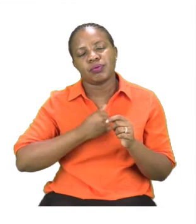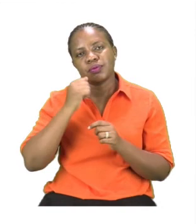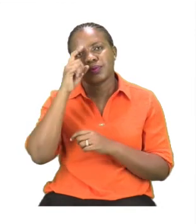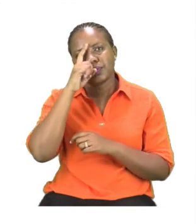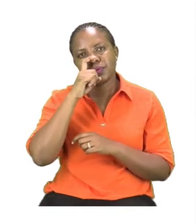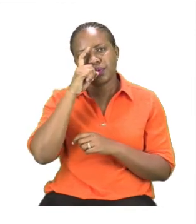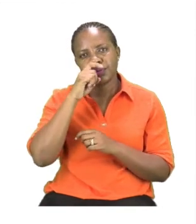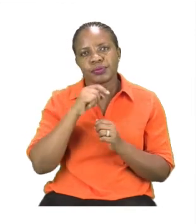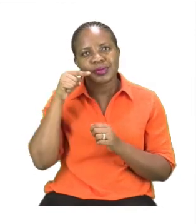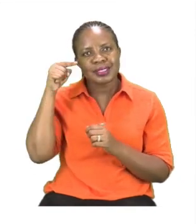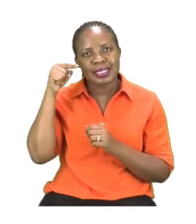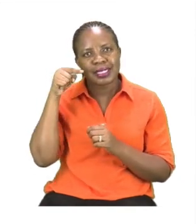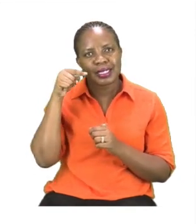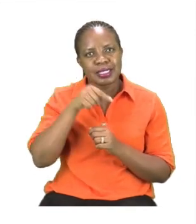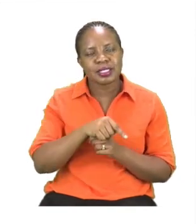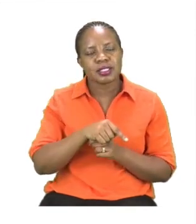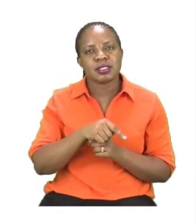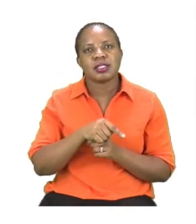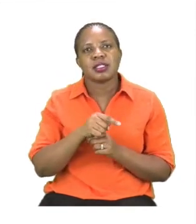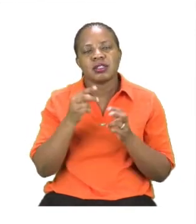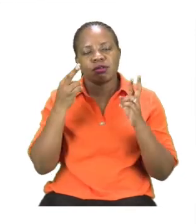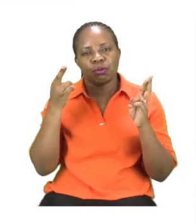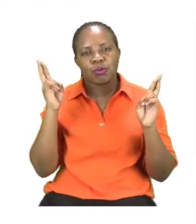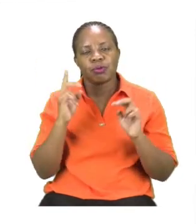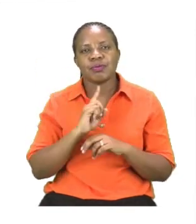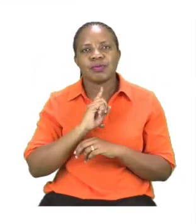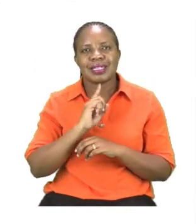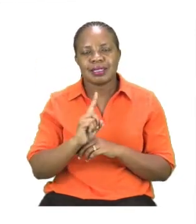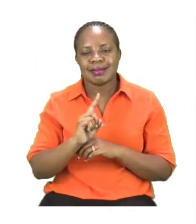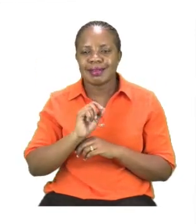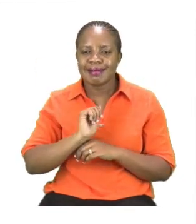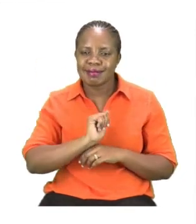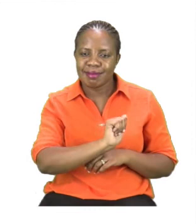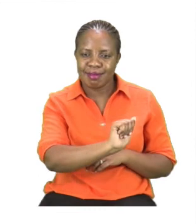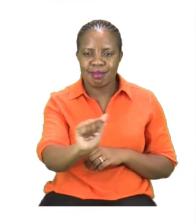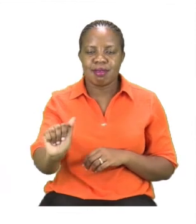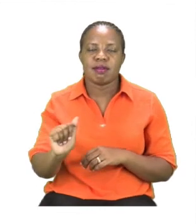exercise. Take your time, point if you need to,